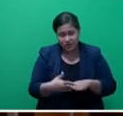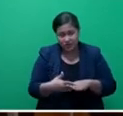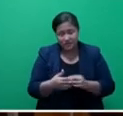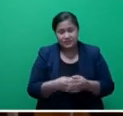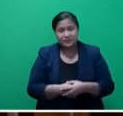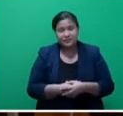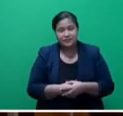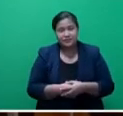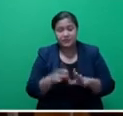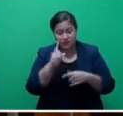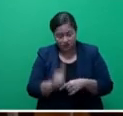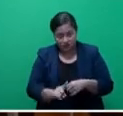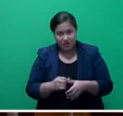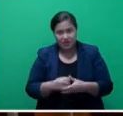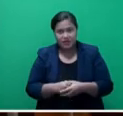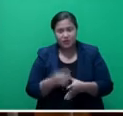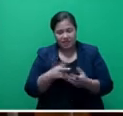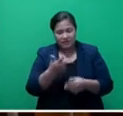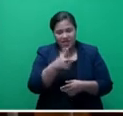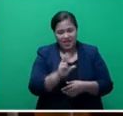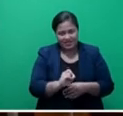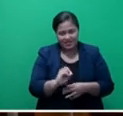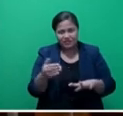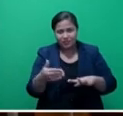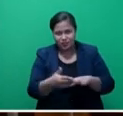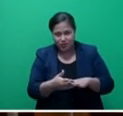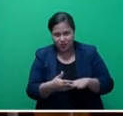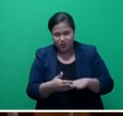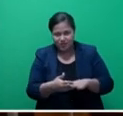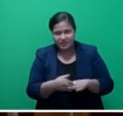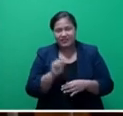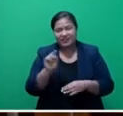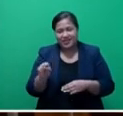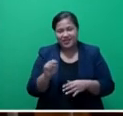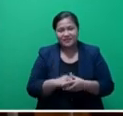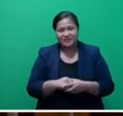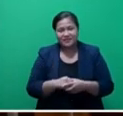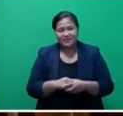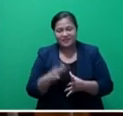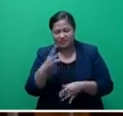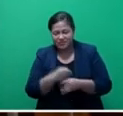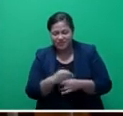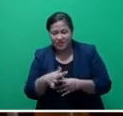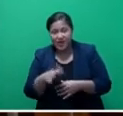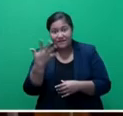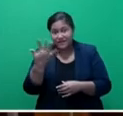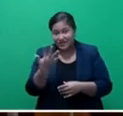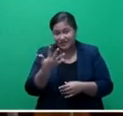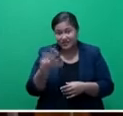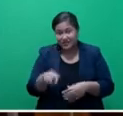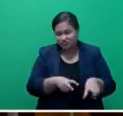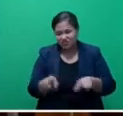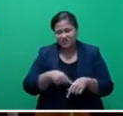Mr. Speaker, sir, we're actually serving 80 ports with and without jetties for 10 routes with an average of about 15 trips a month. And the